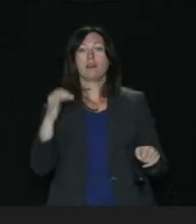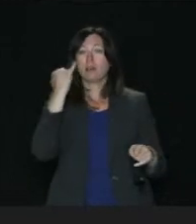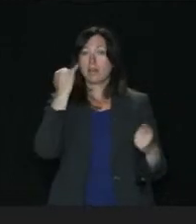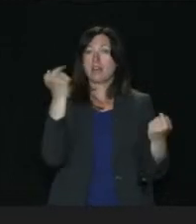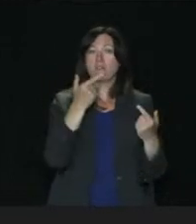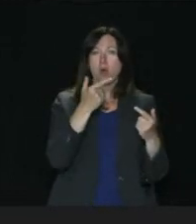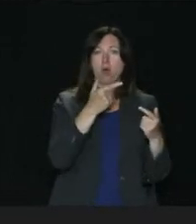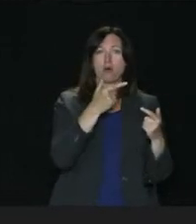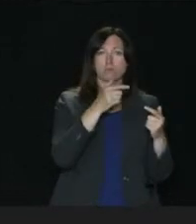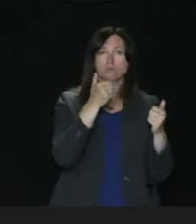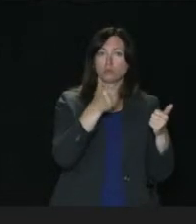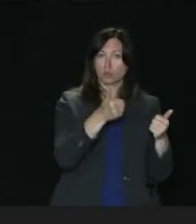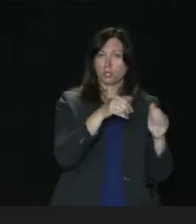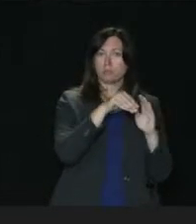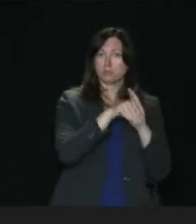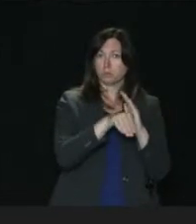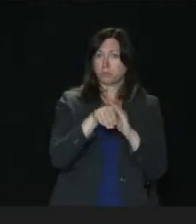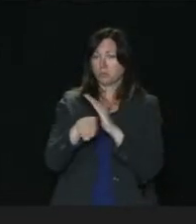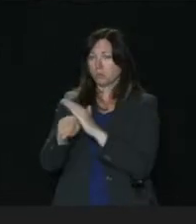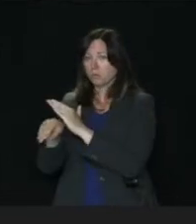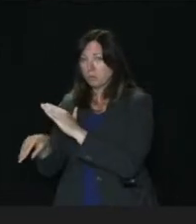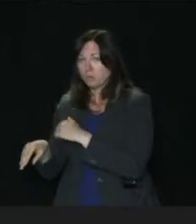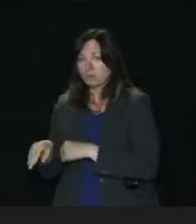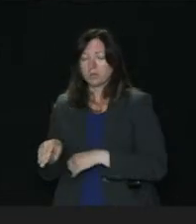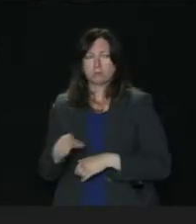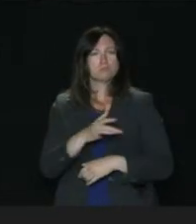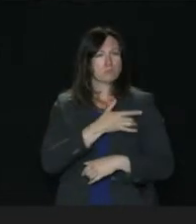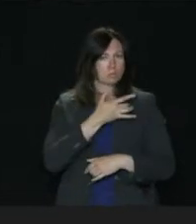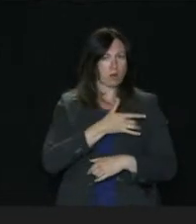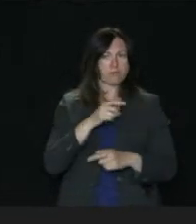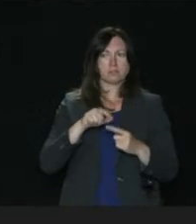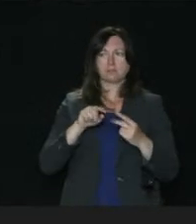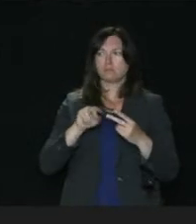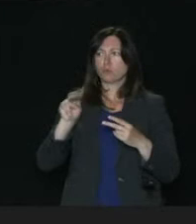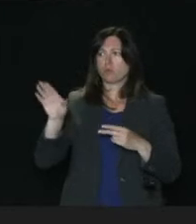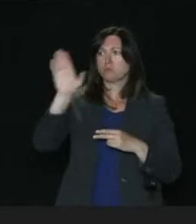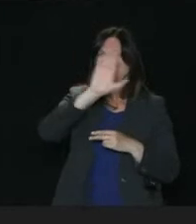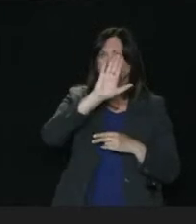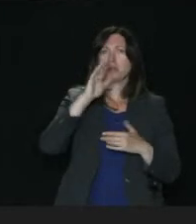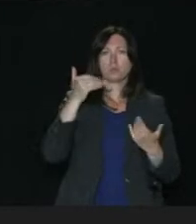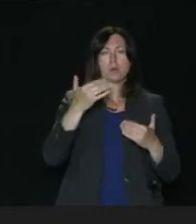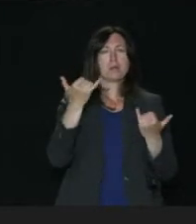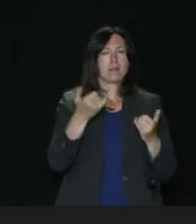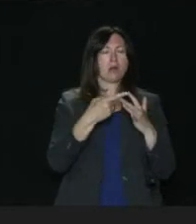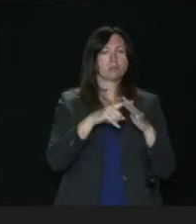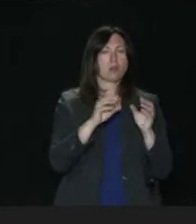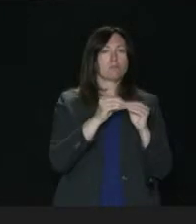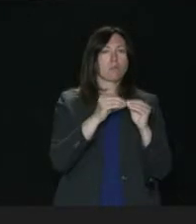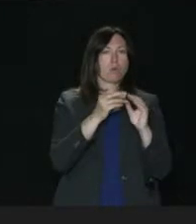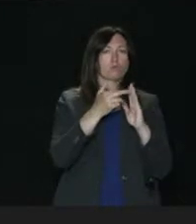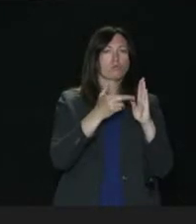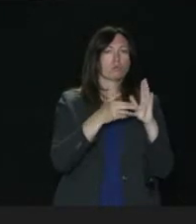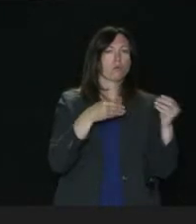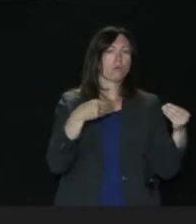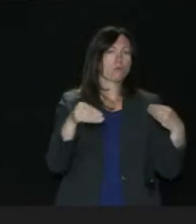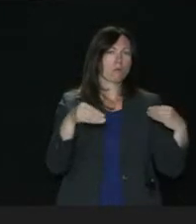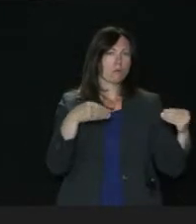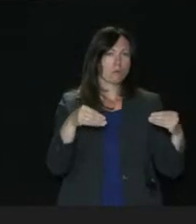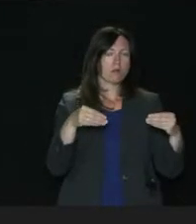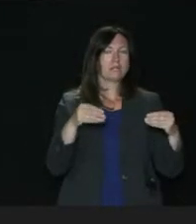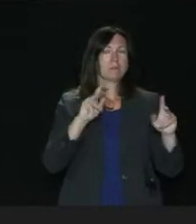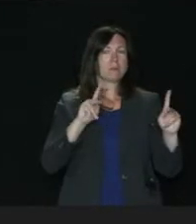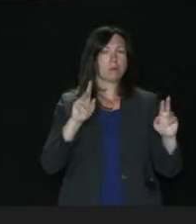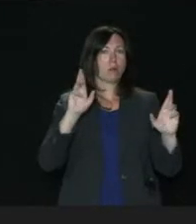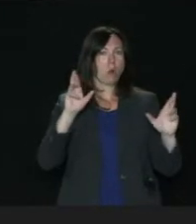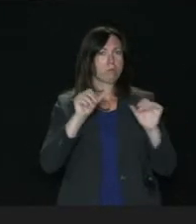certainly, provinces, territories, and which are doing right now, can open up, more and more. So that's, I think, what everyone's hopeful for the